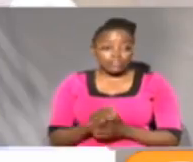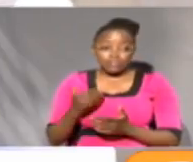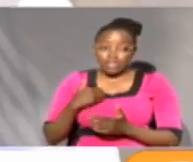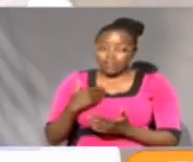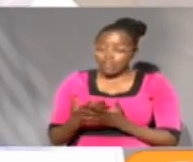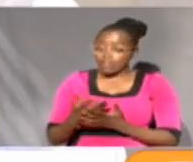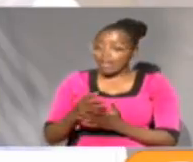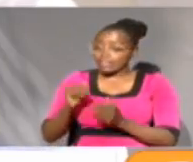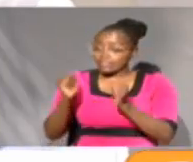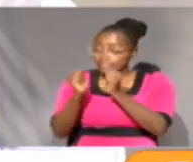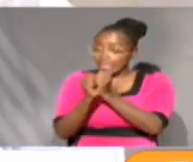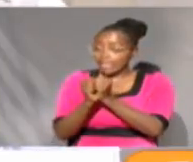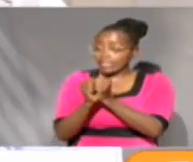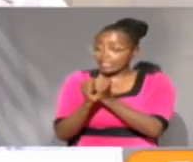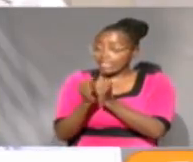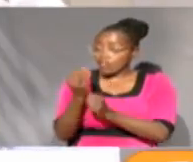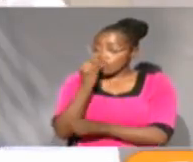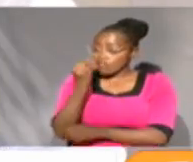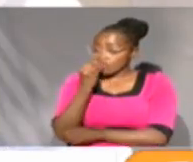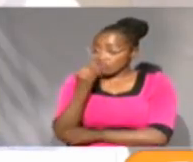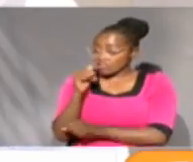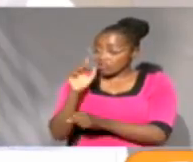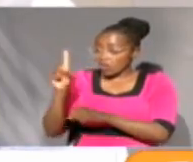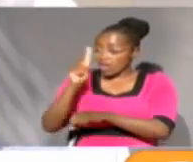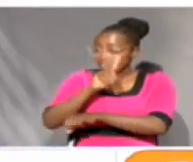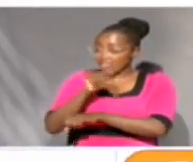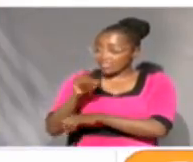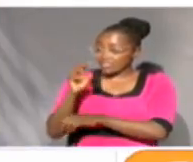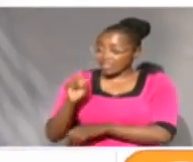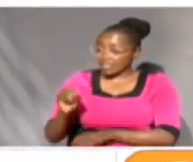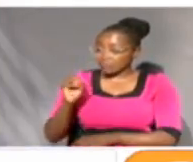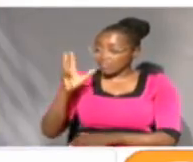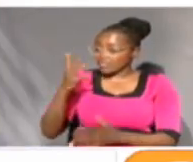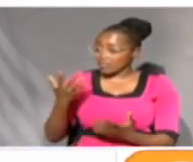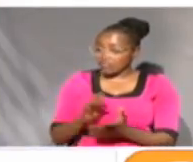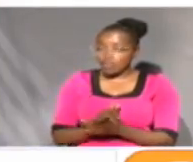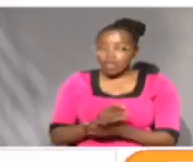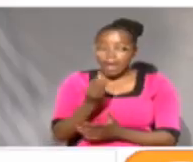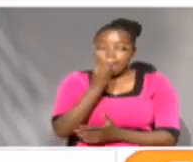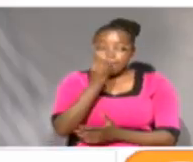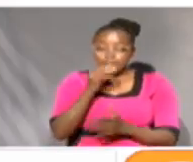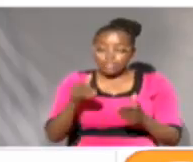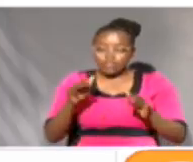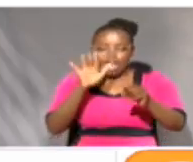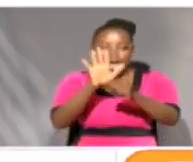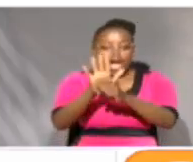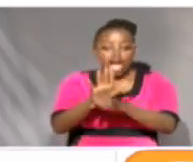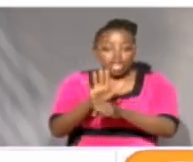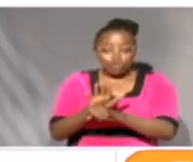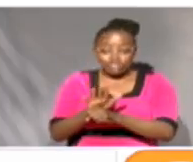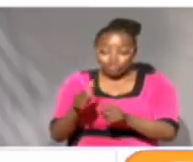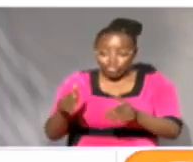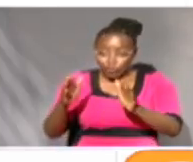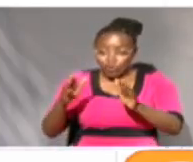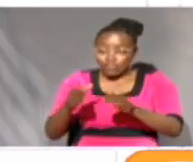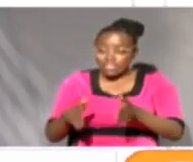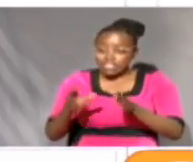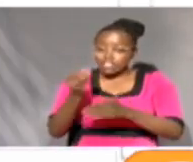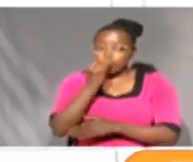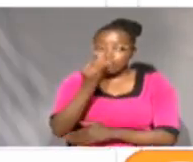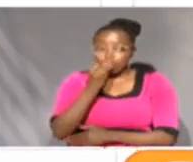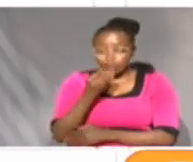meals in a day. Isn't that a bit costly? I also eat out on the streets quite a lot. Street food for